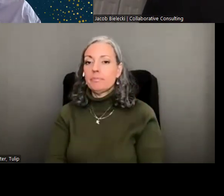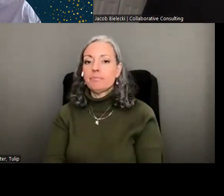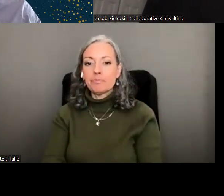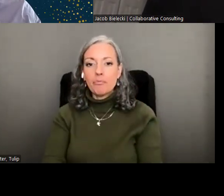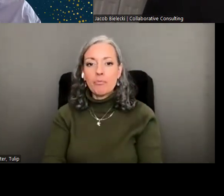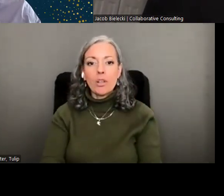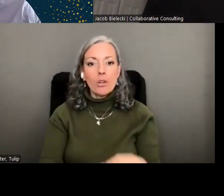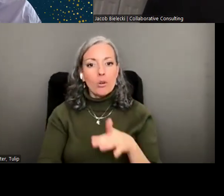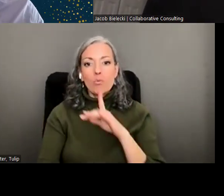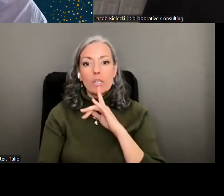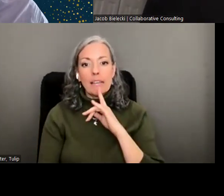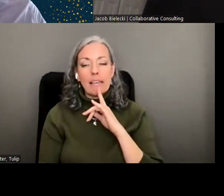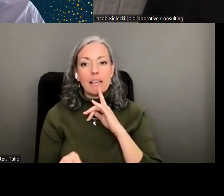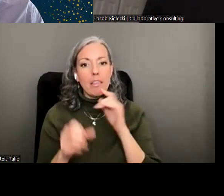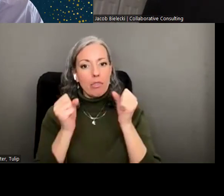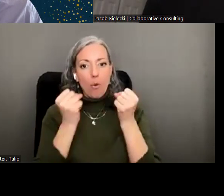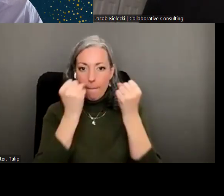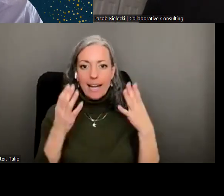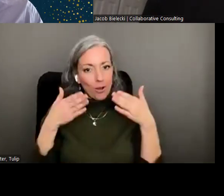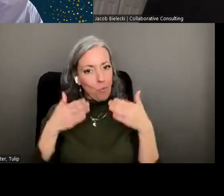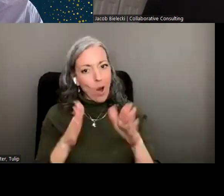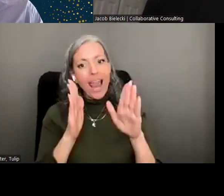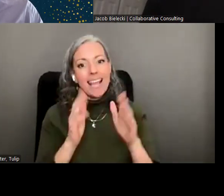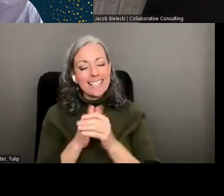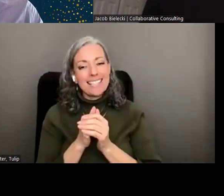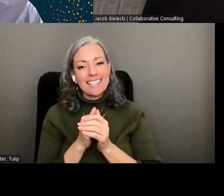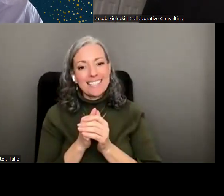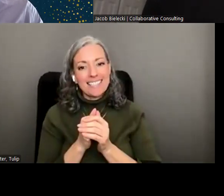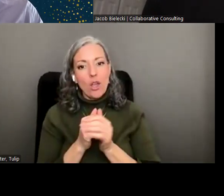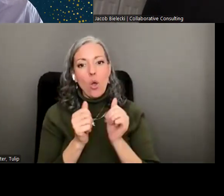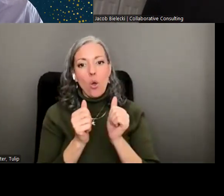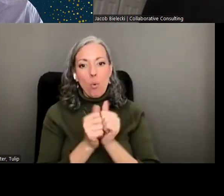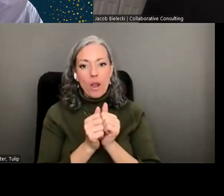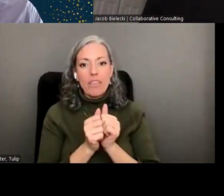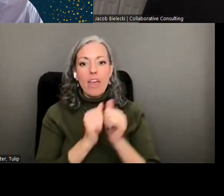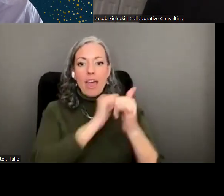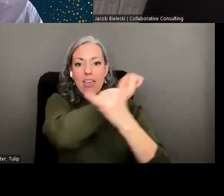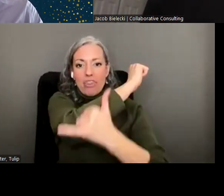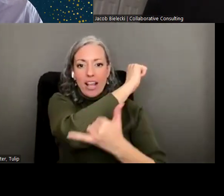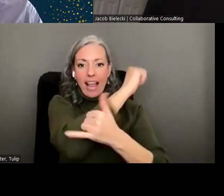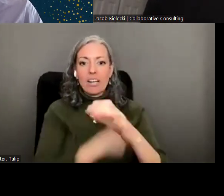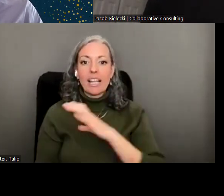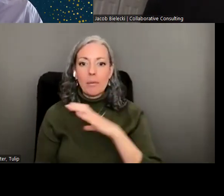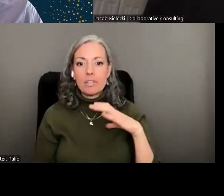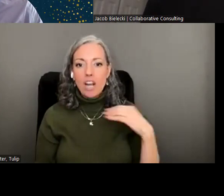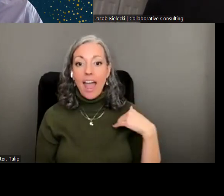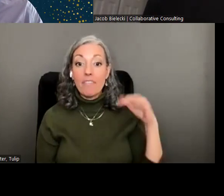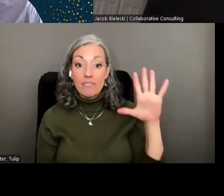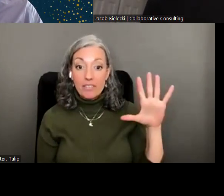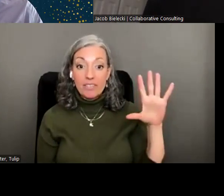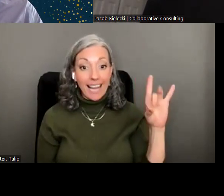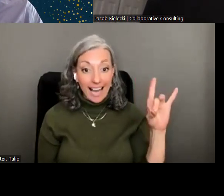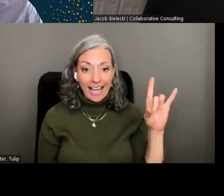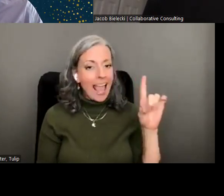There are many ways. So with the county commissions, there are 58 of them, so I can't